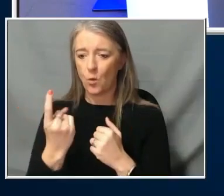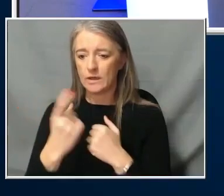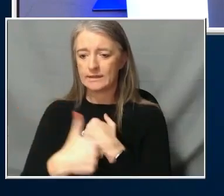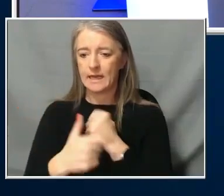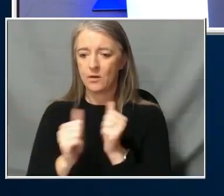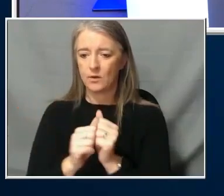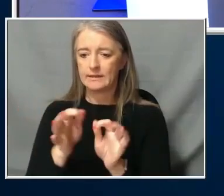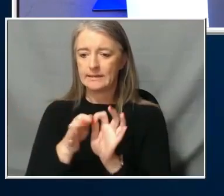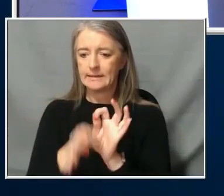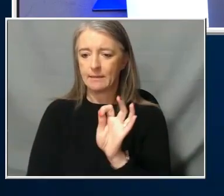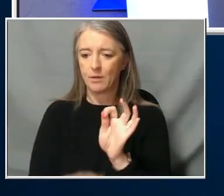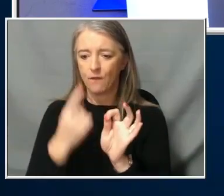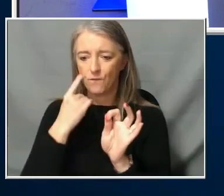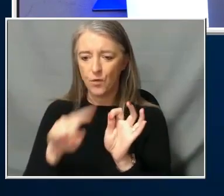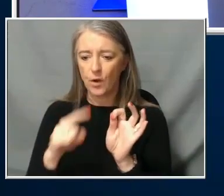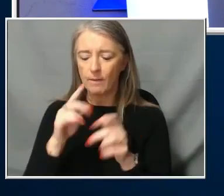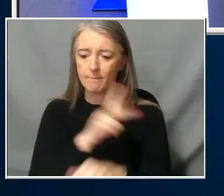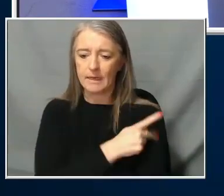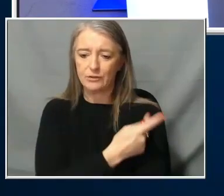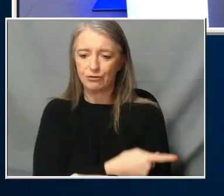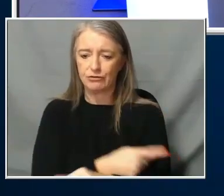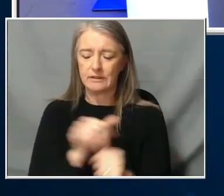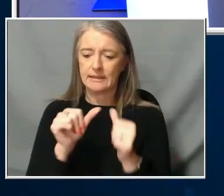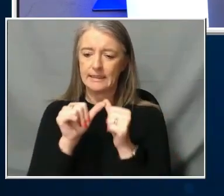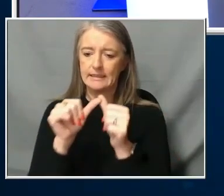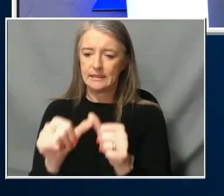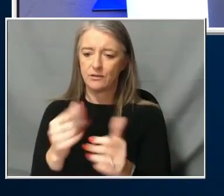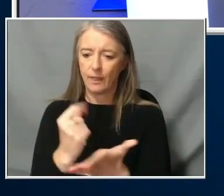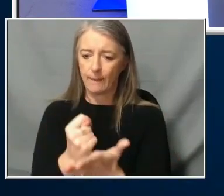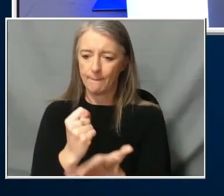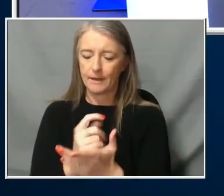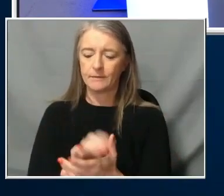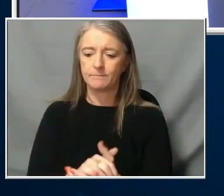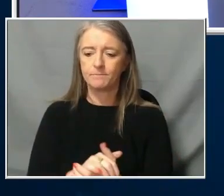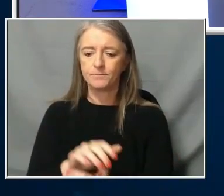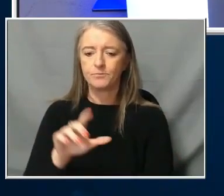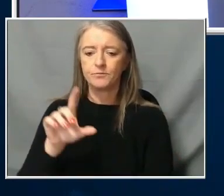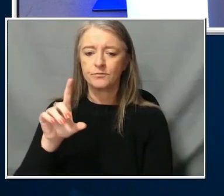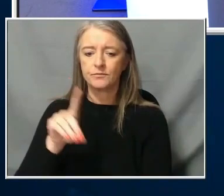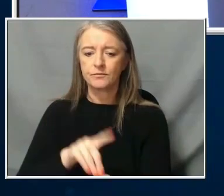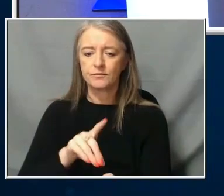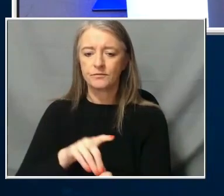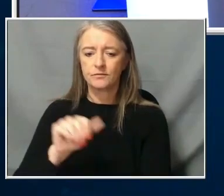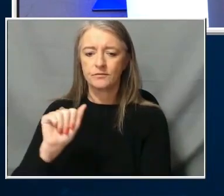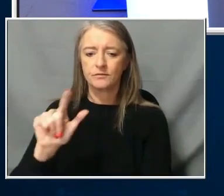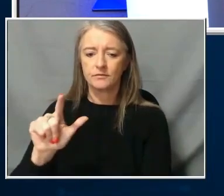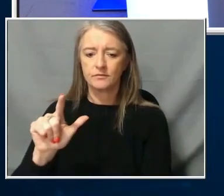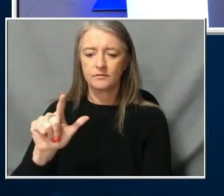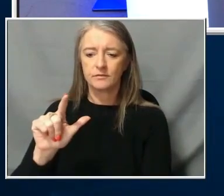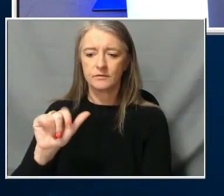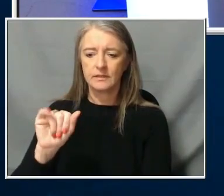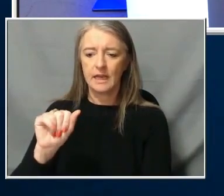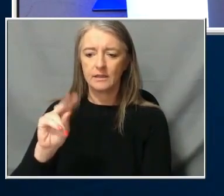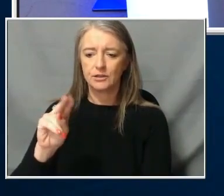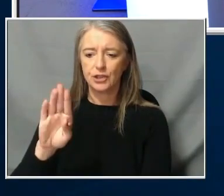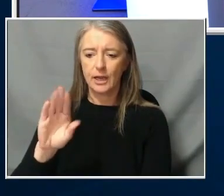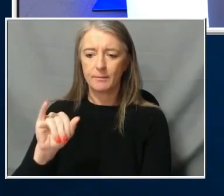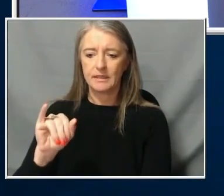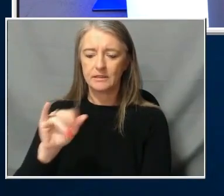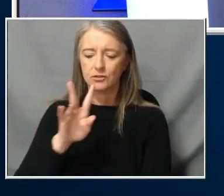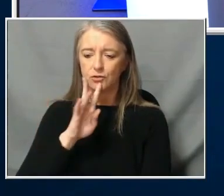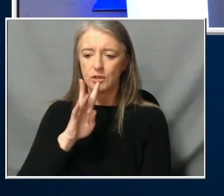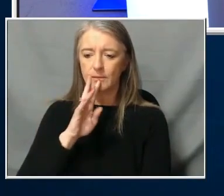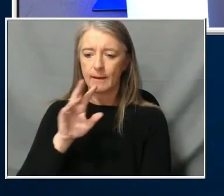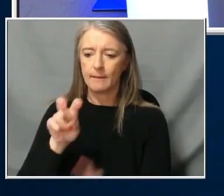things for her, and then get her continuing on her therapy. And Dr. Al-Rajabi, is that common? Dr. Ashcraft is talking about the panel that went over